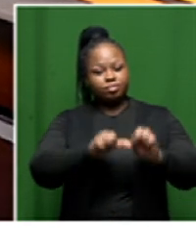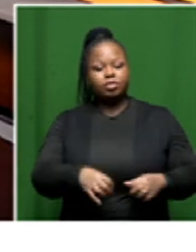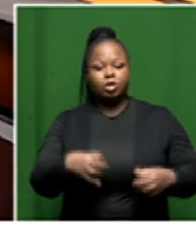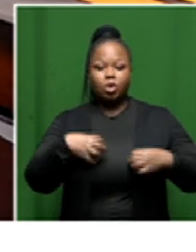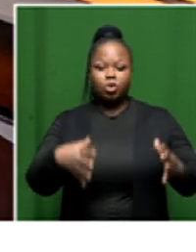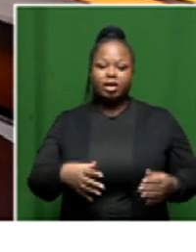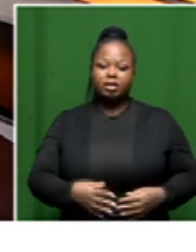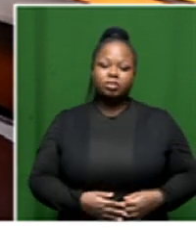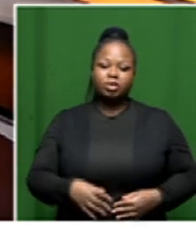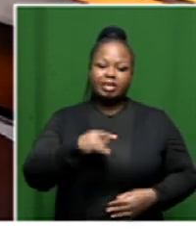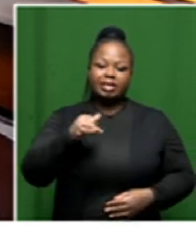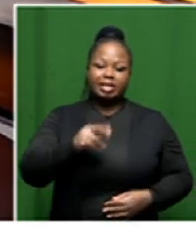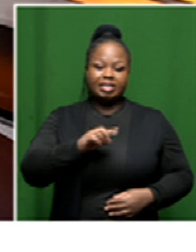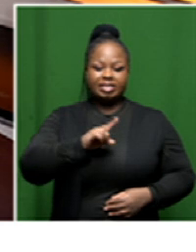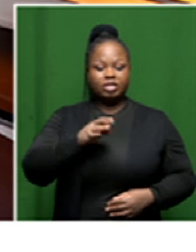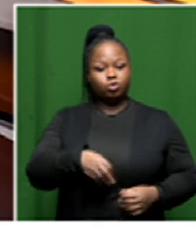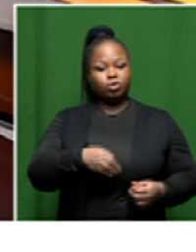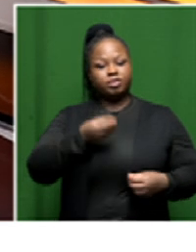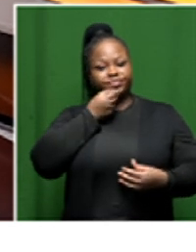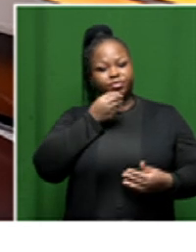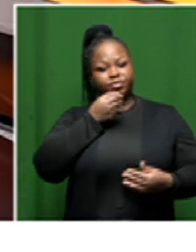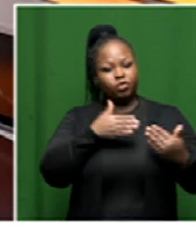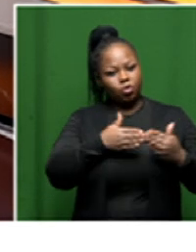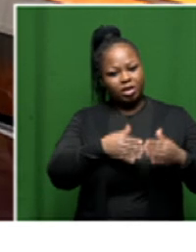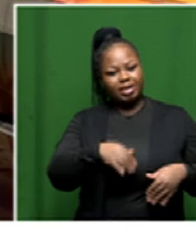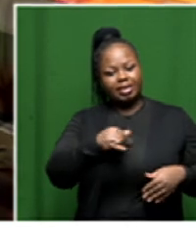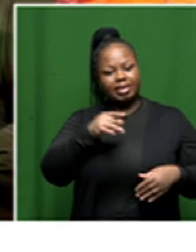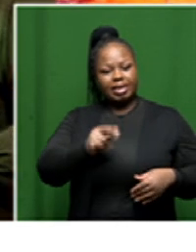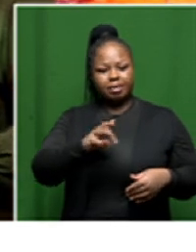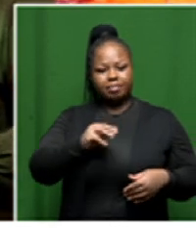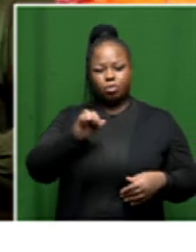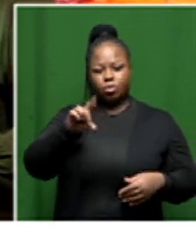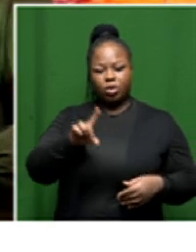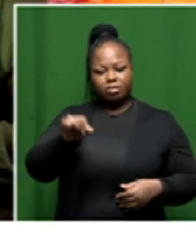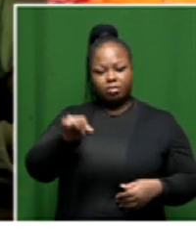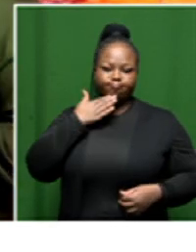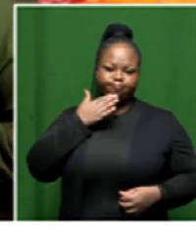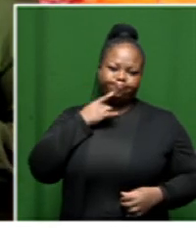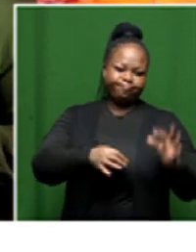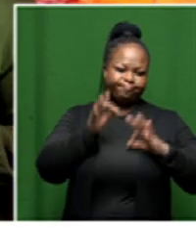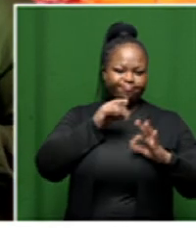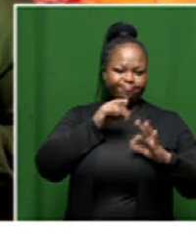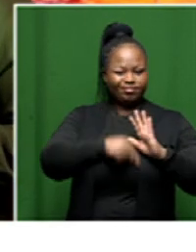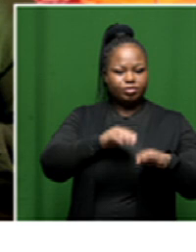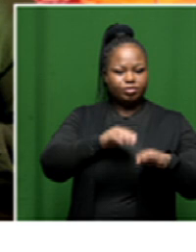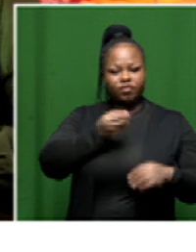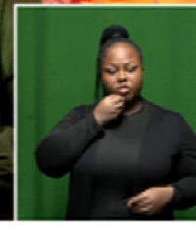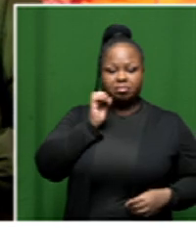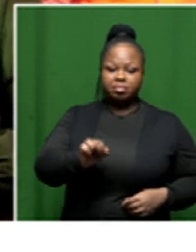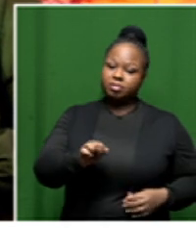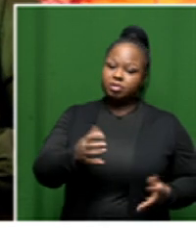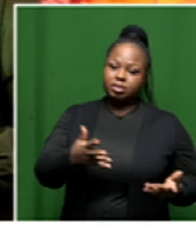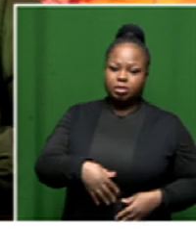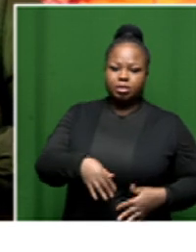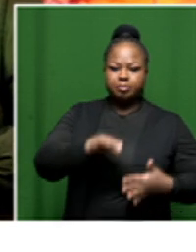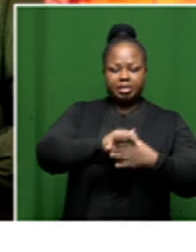owner of Glenzito's Meat Butchery and Seafood Corner, Kateka, Glen, Malobola, Hobyane, giving us a taste of his product at